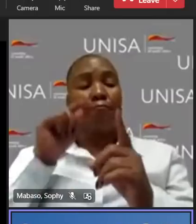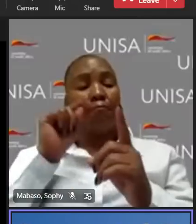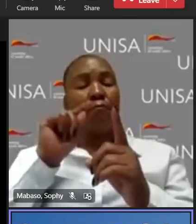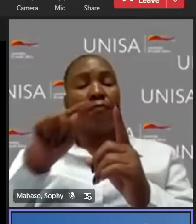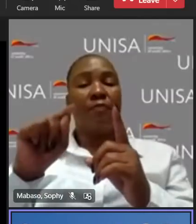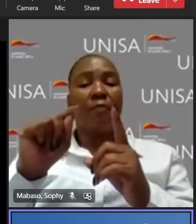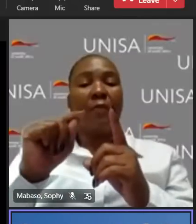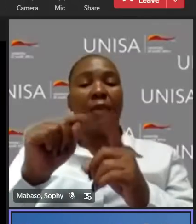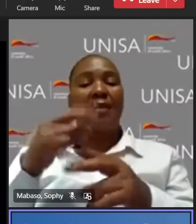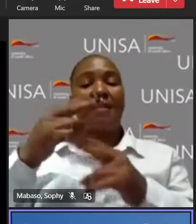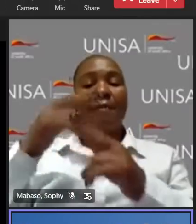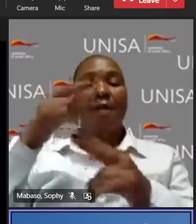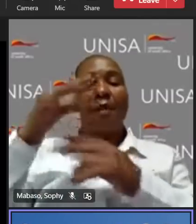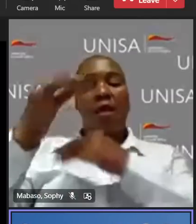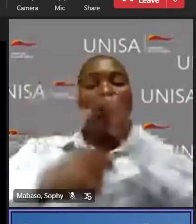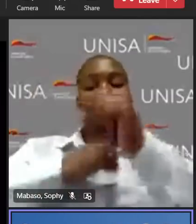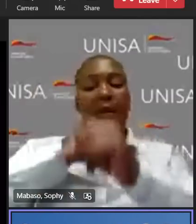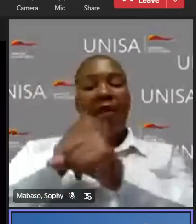their final year,